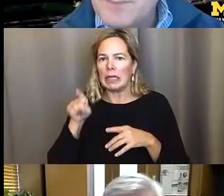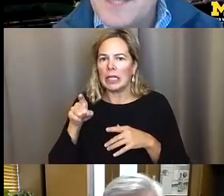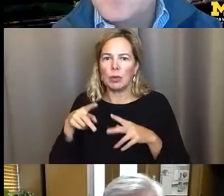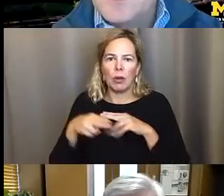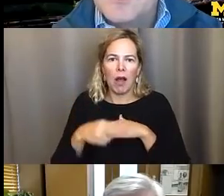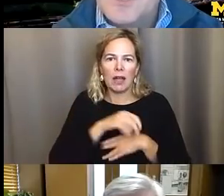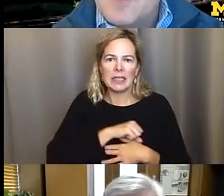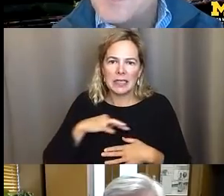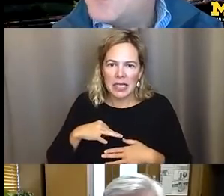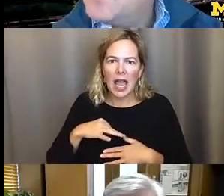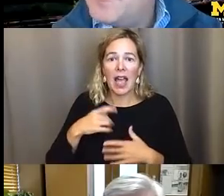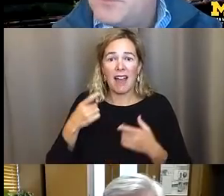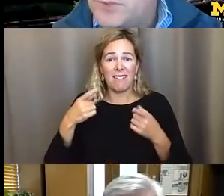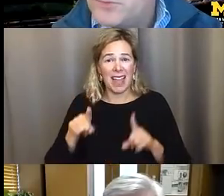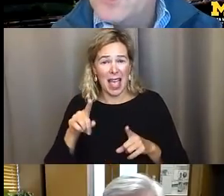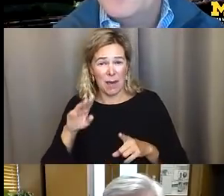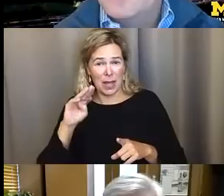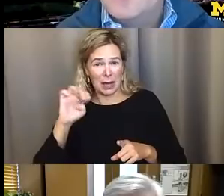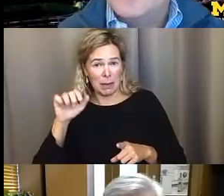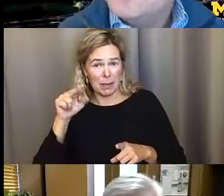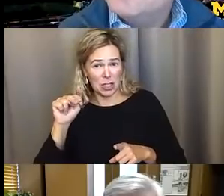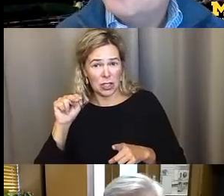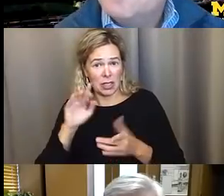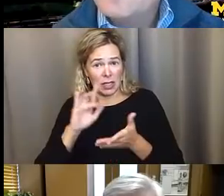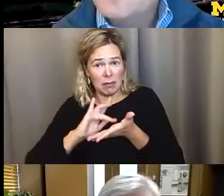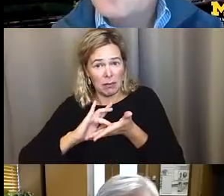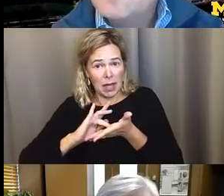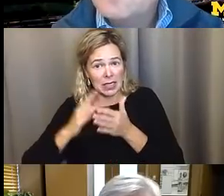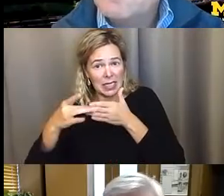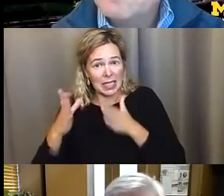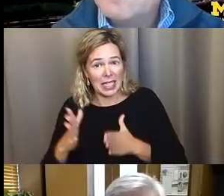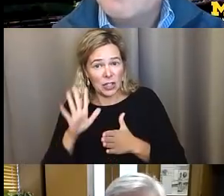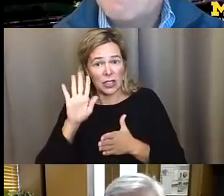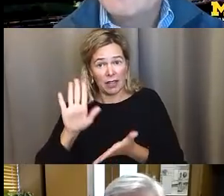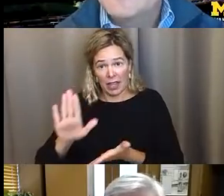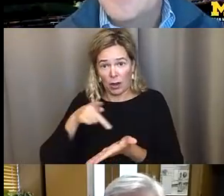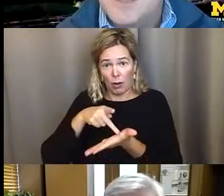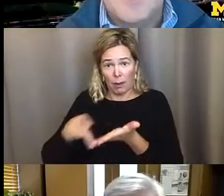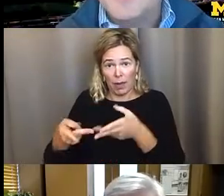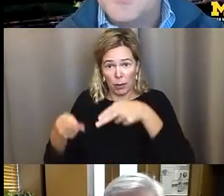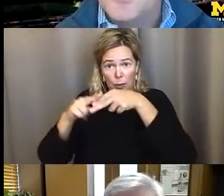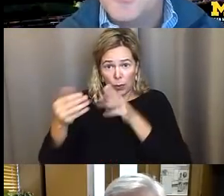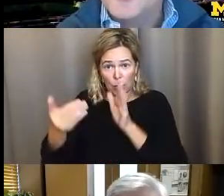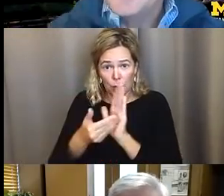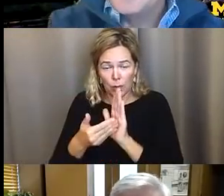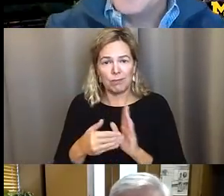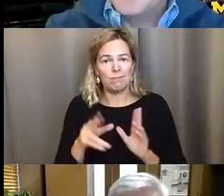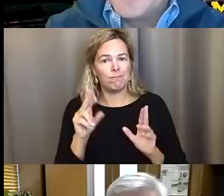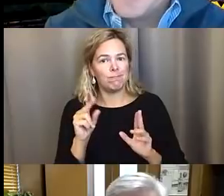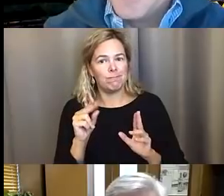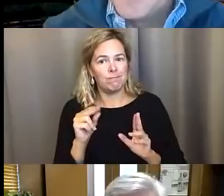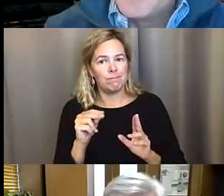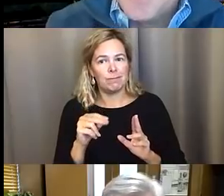Michigan Medicine leaders' compensation been restored? Nope. I can concur. I can tell you